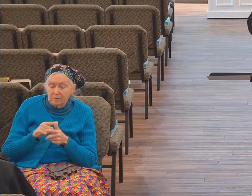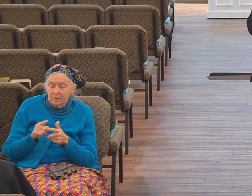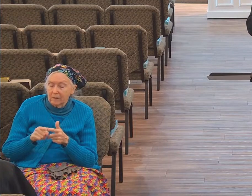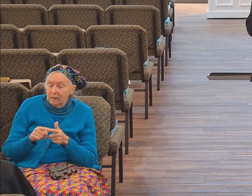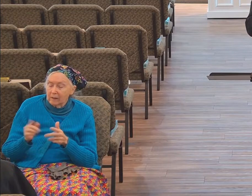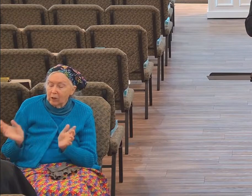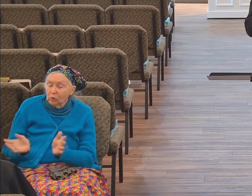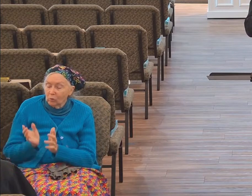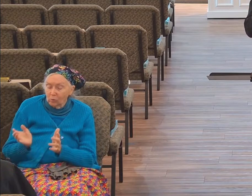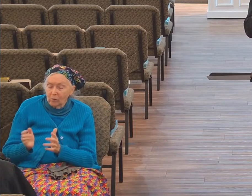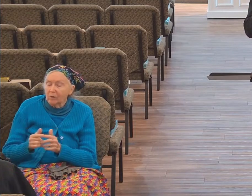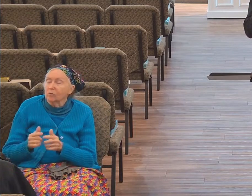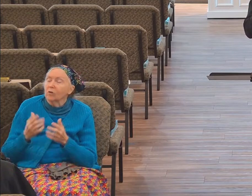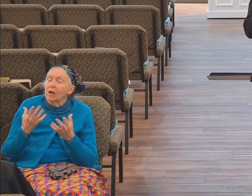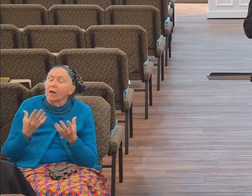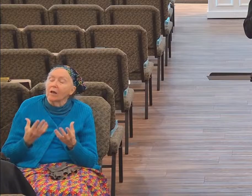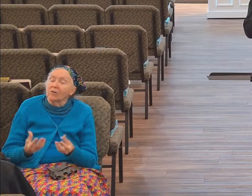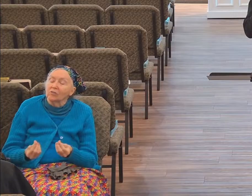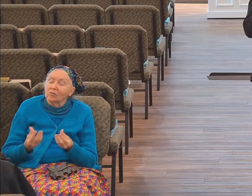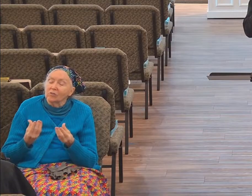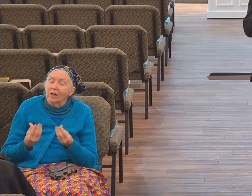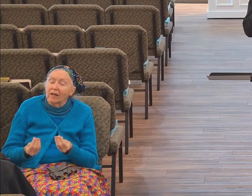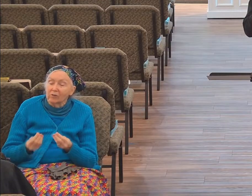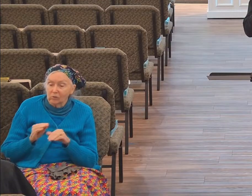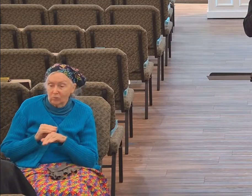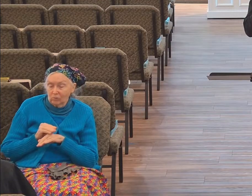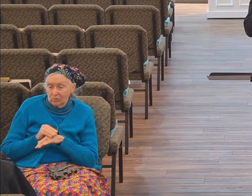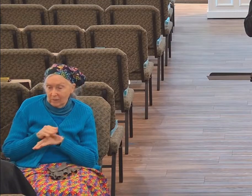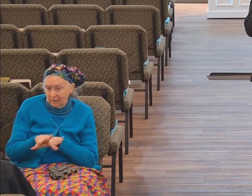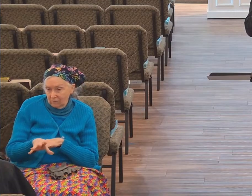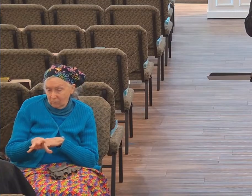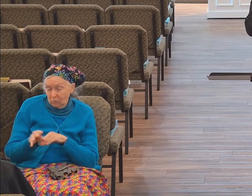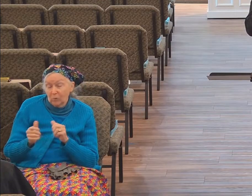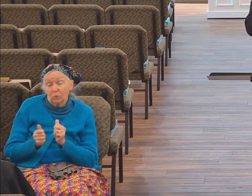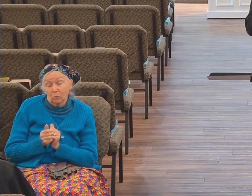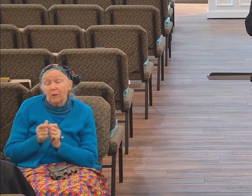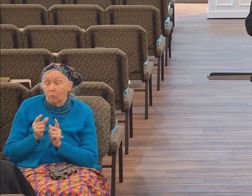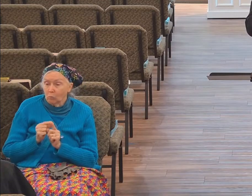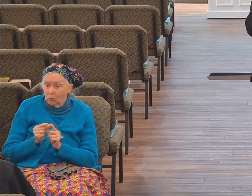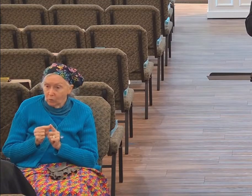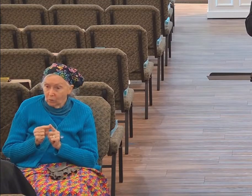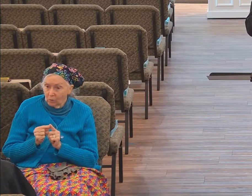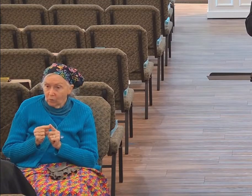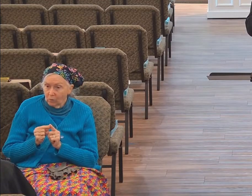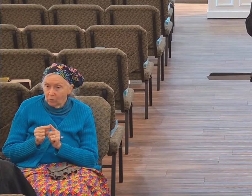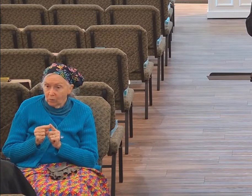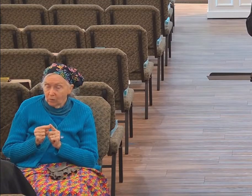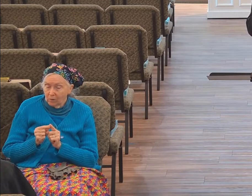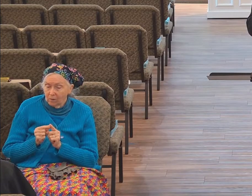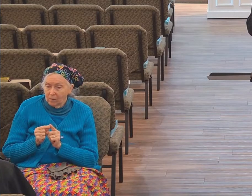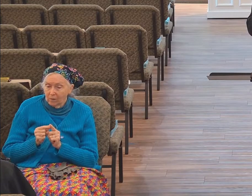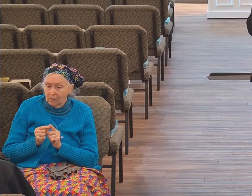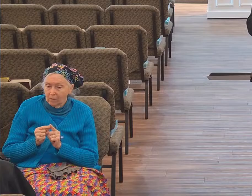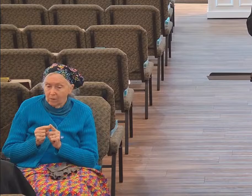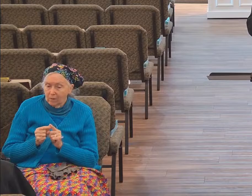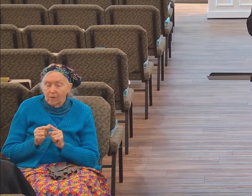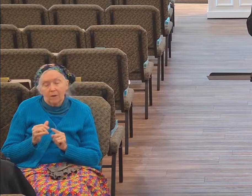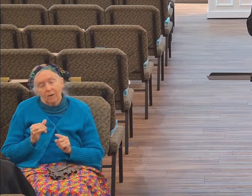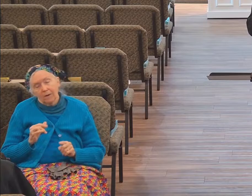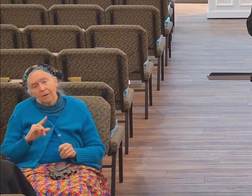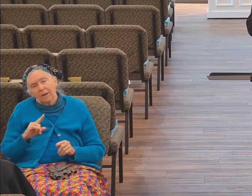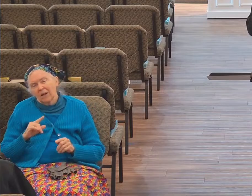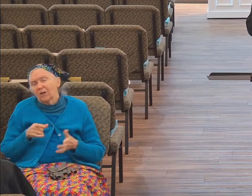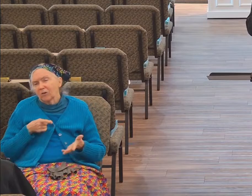influence with words. Okay? Just because you say it doesn't mean it's encouraging.